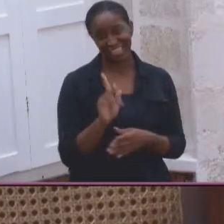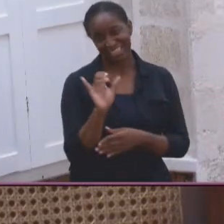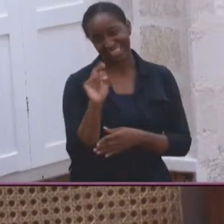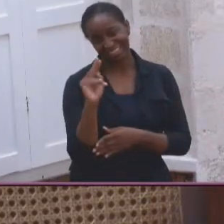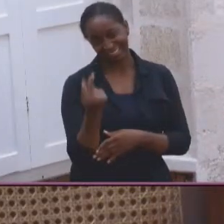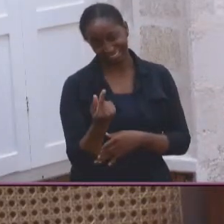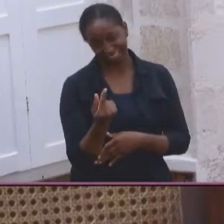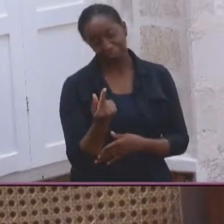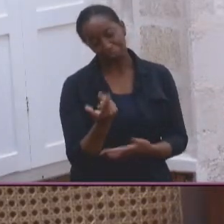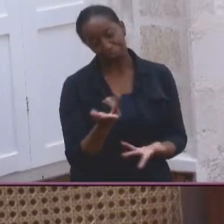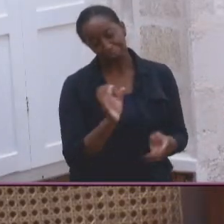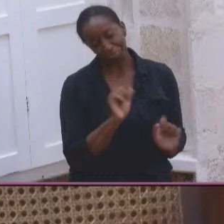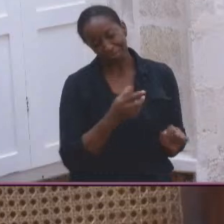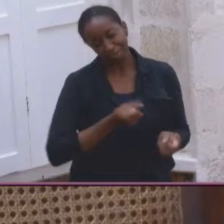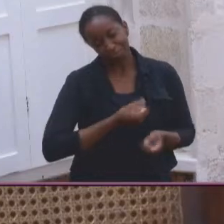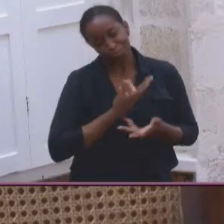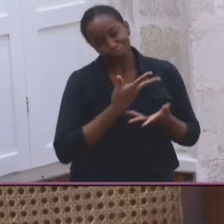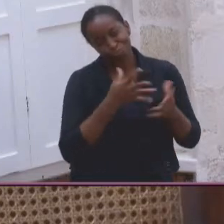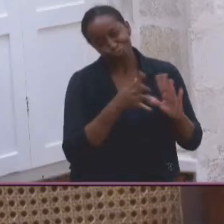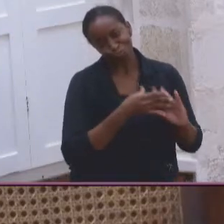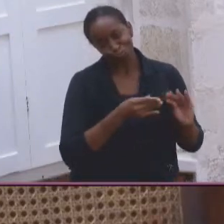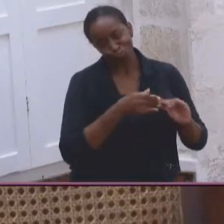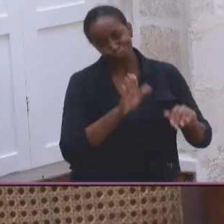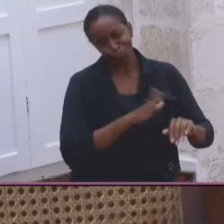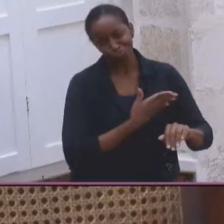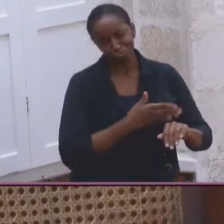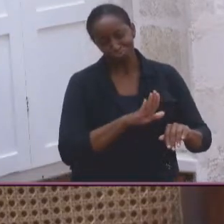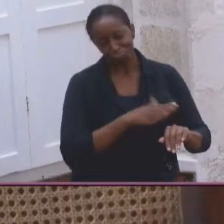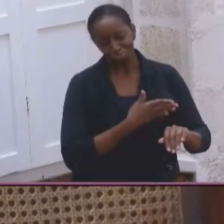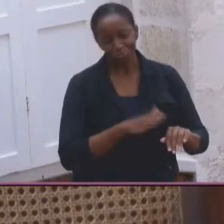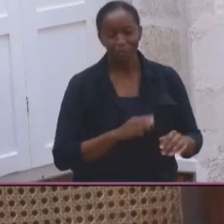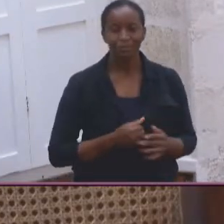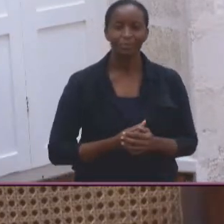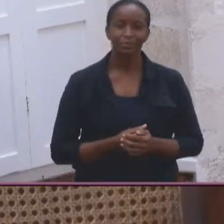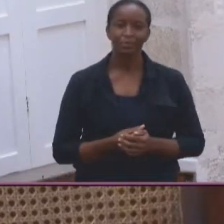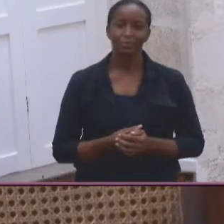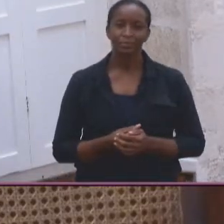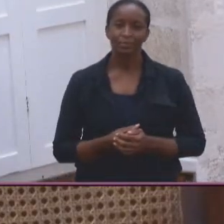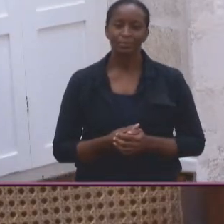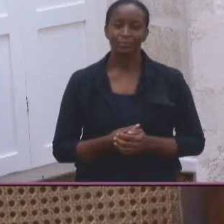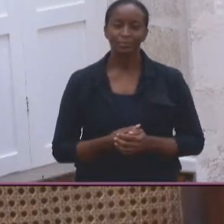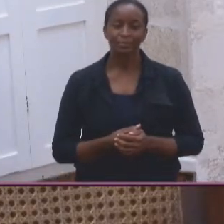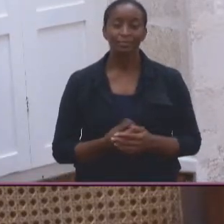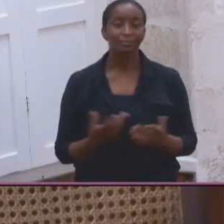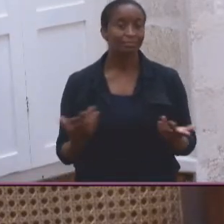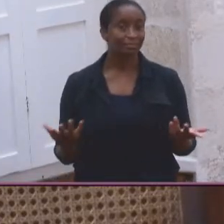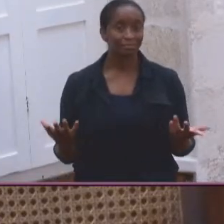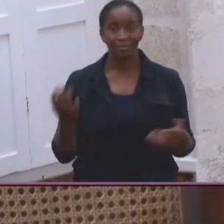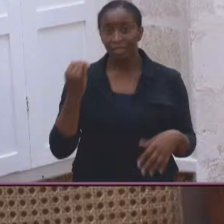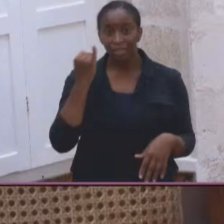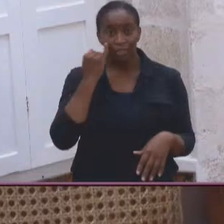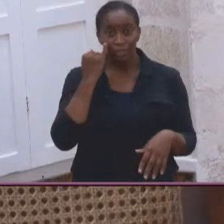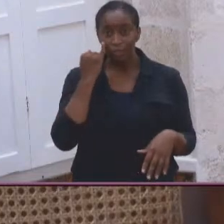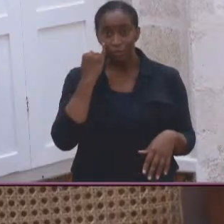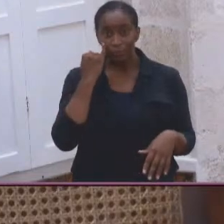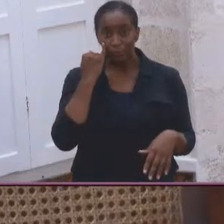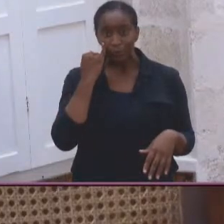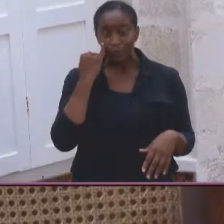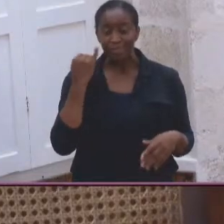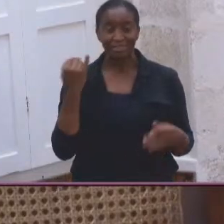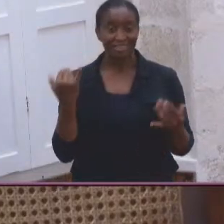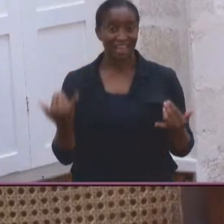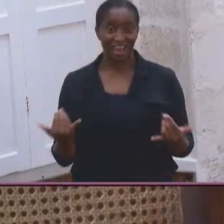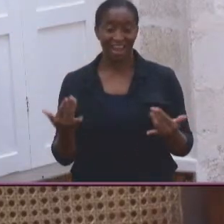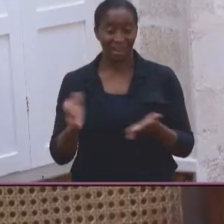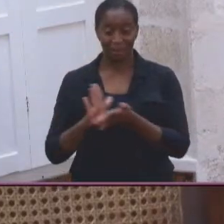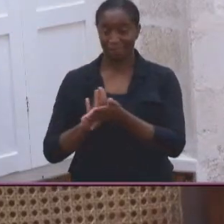those words to something else, which I will not suggest today, but you might, if we don't fix this problem, it is certainly not the fields and hills beyond recall.